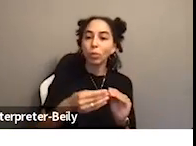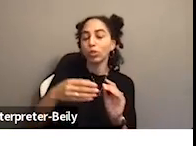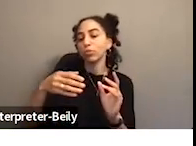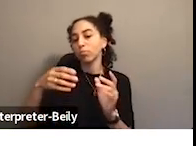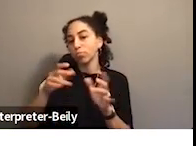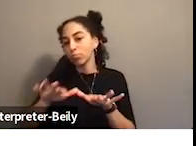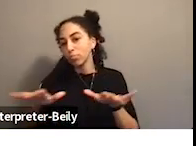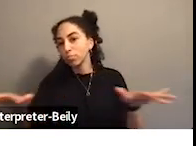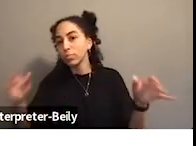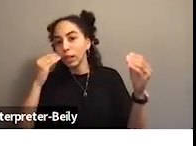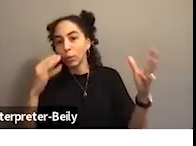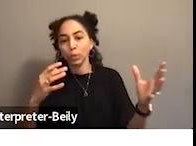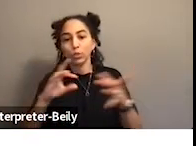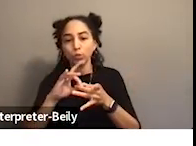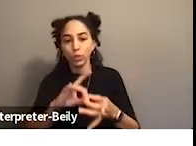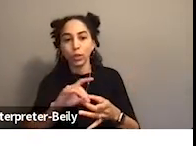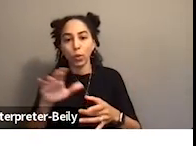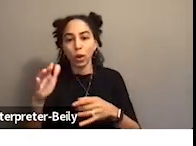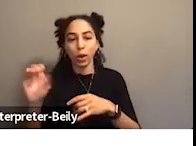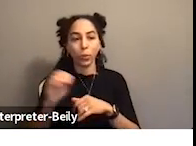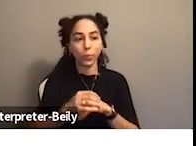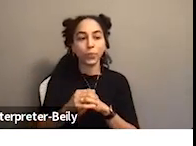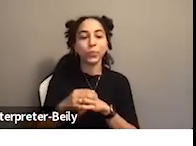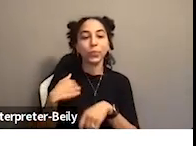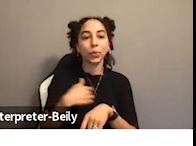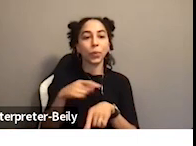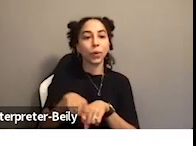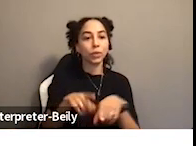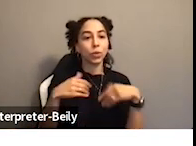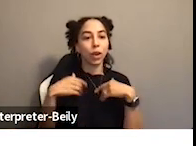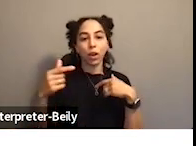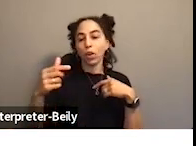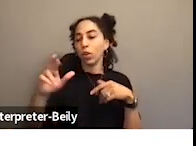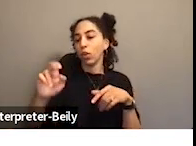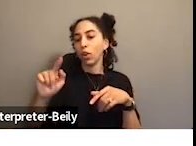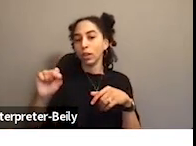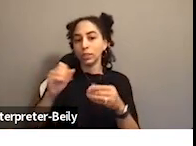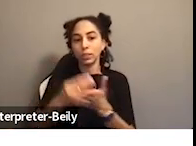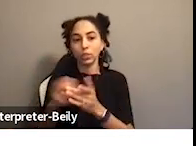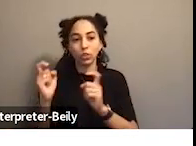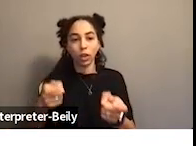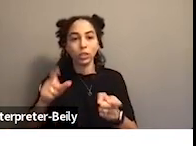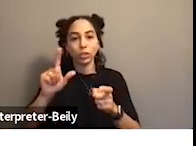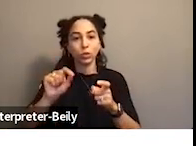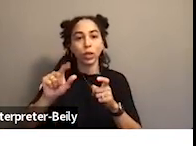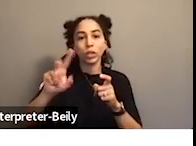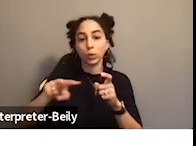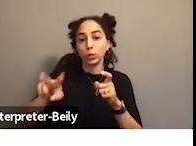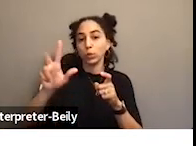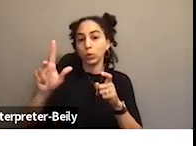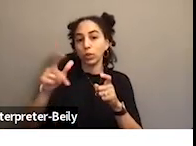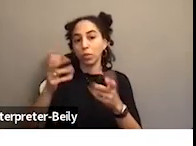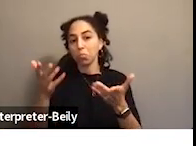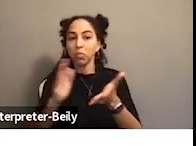employment and day services in Ohio. We also had some grants that we have awarded in 22-23 that are finishing up, trying to